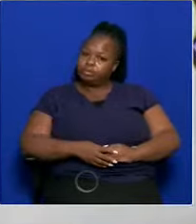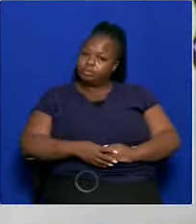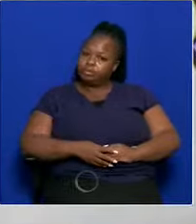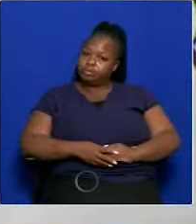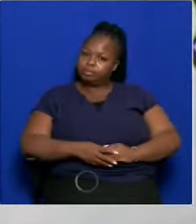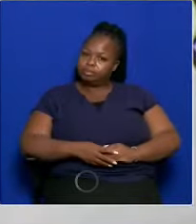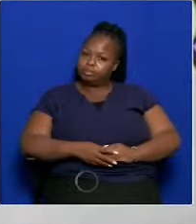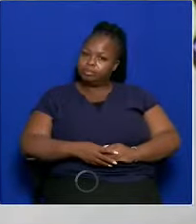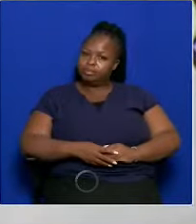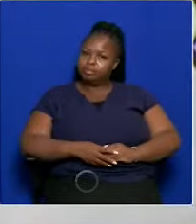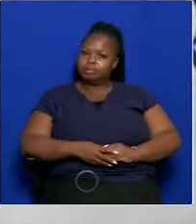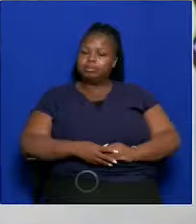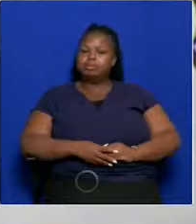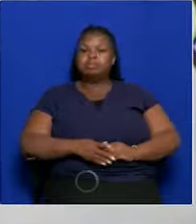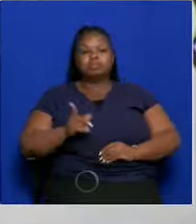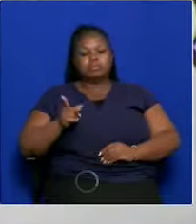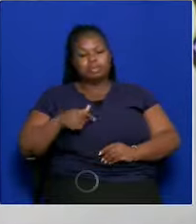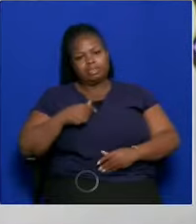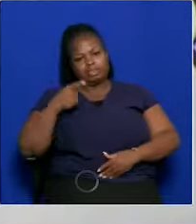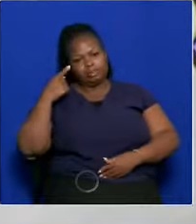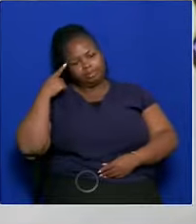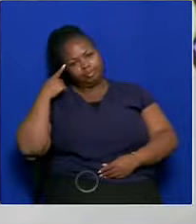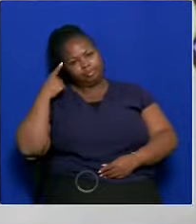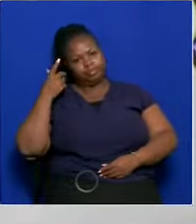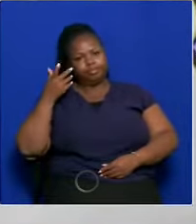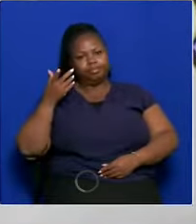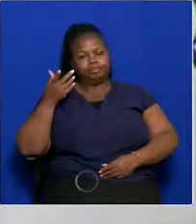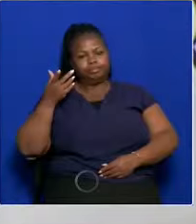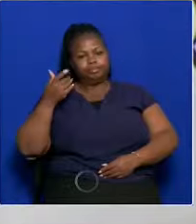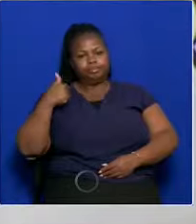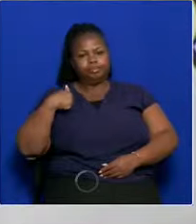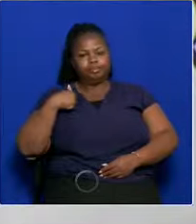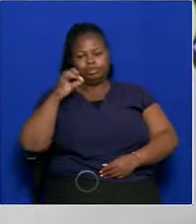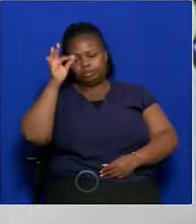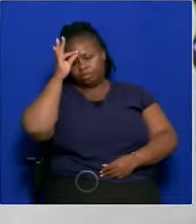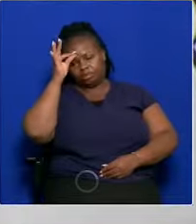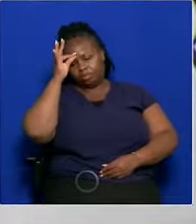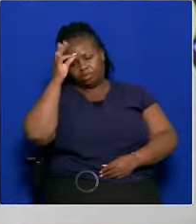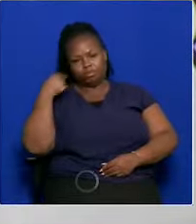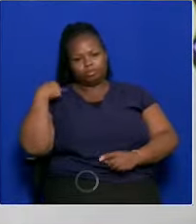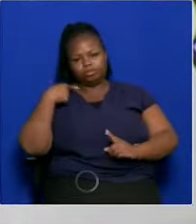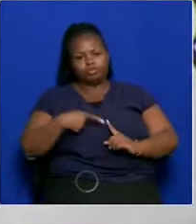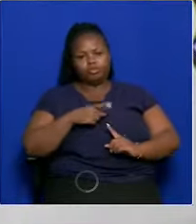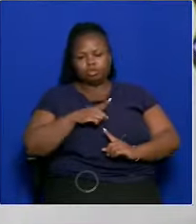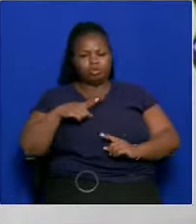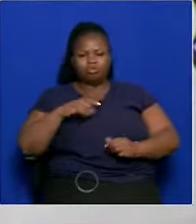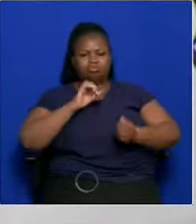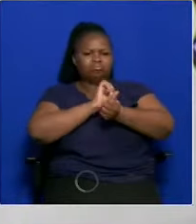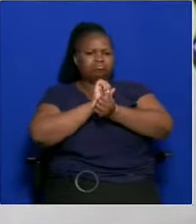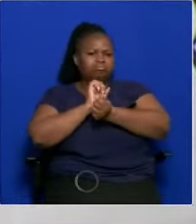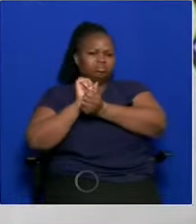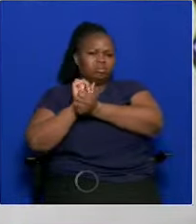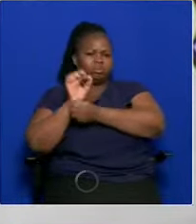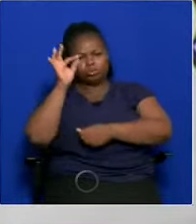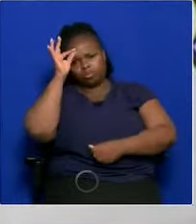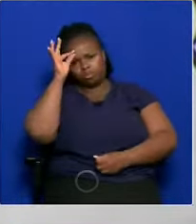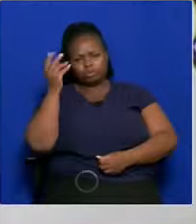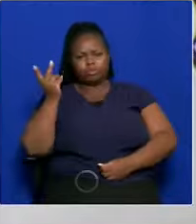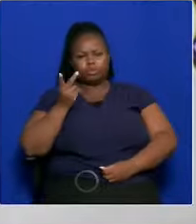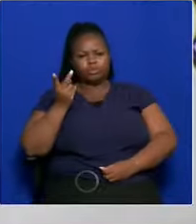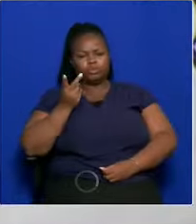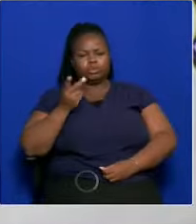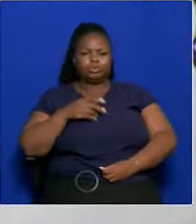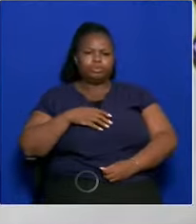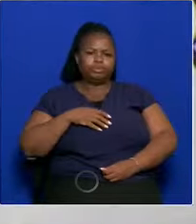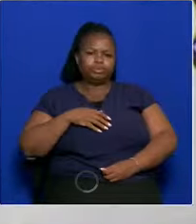I think I've been in the police for so long, and I've arrested a lot of police officers in that regard. So